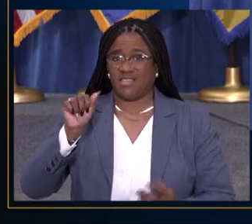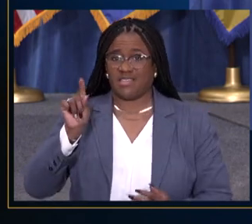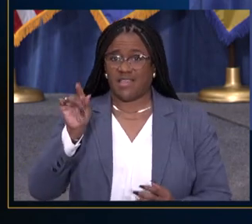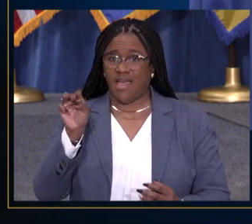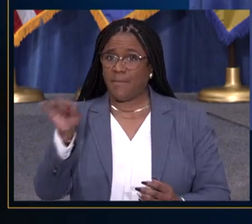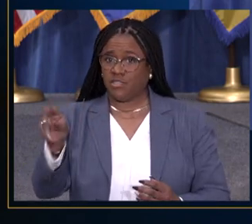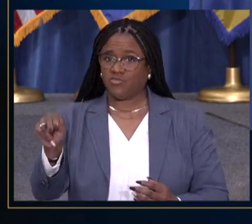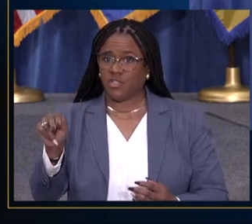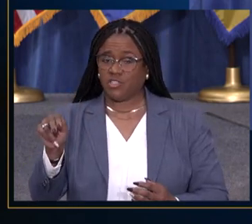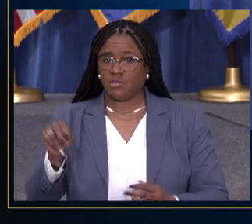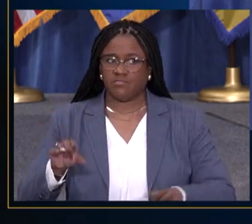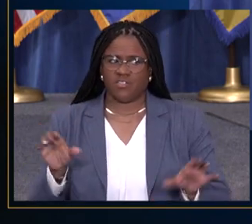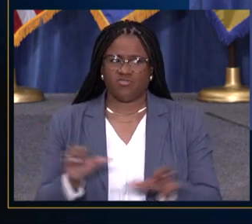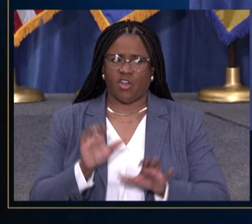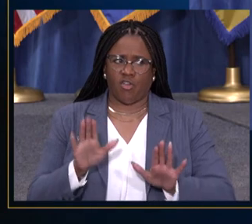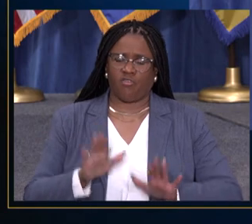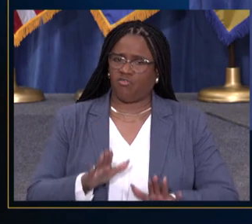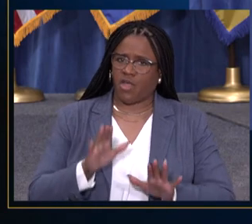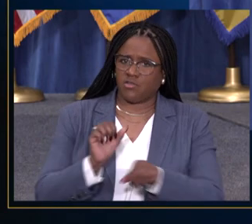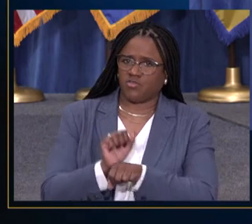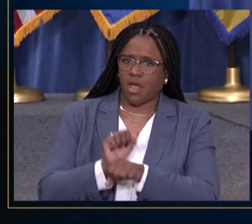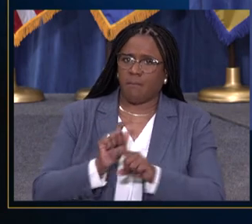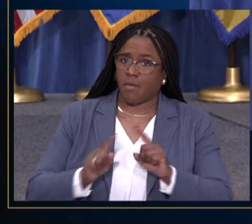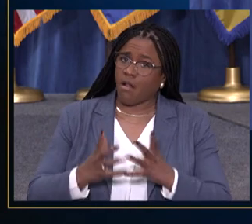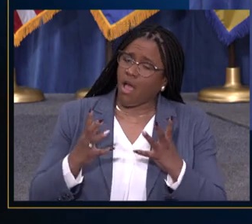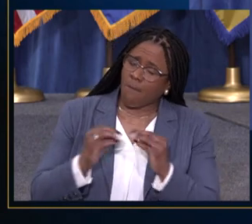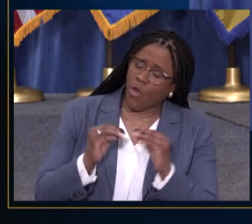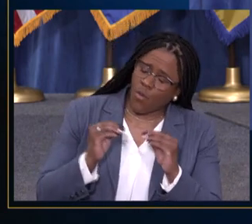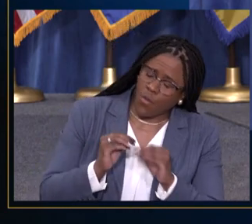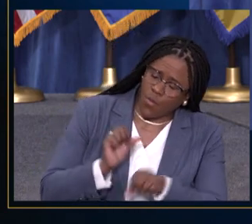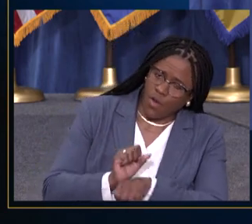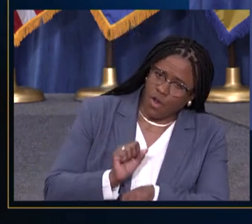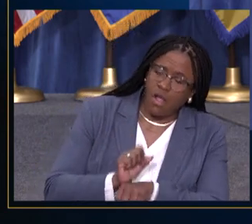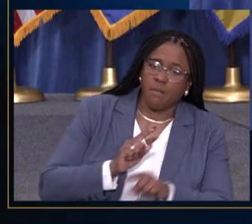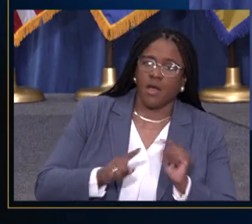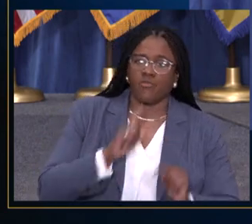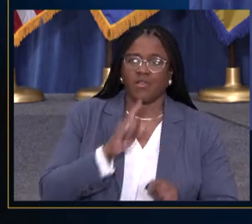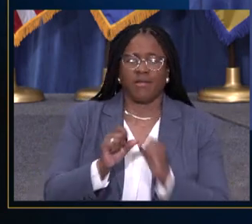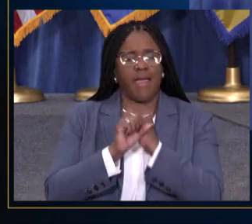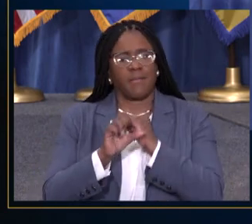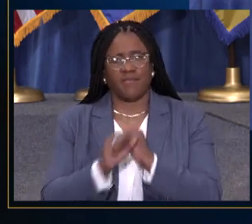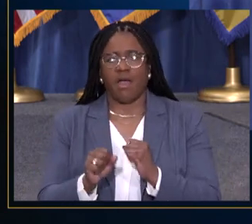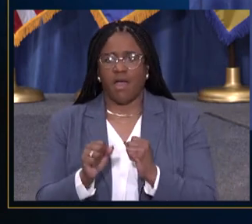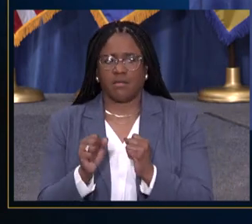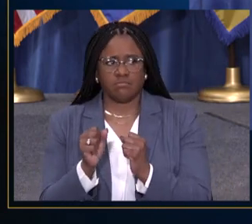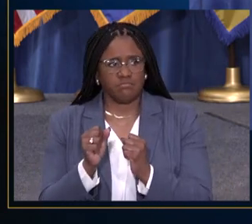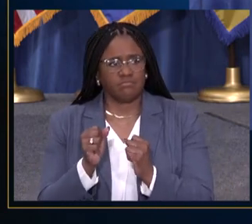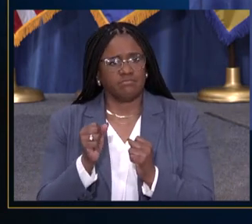more work to do, but they've done a great job. So let's begin to amplify those successes.